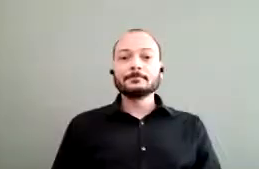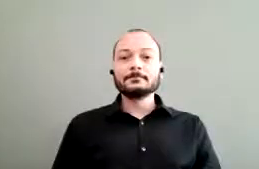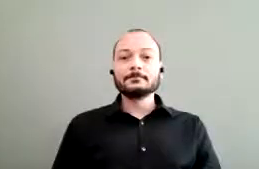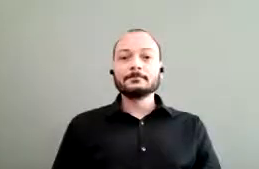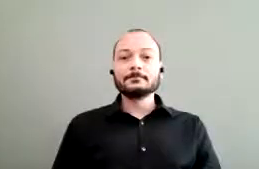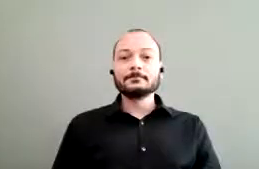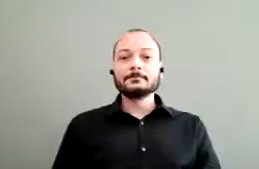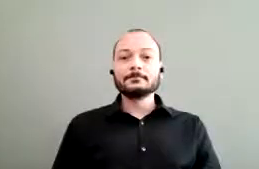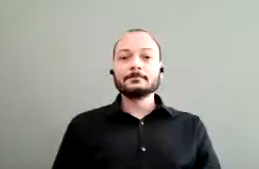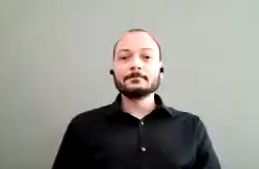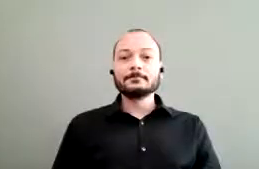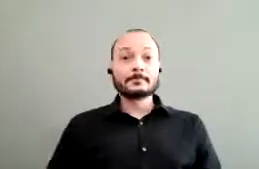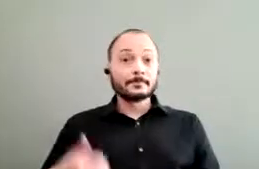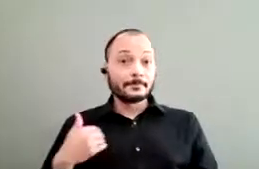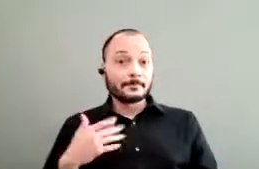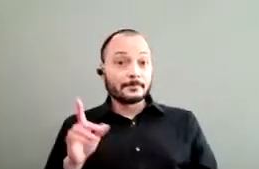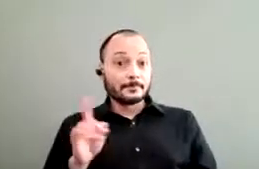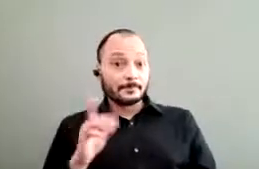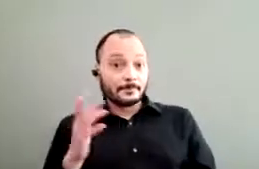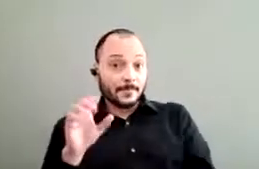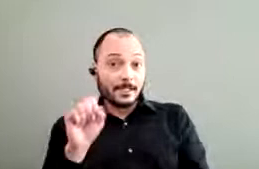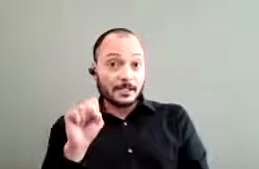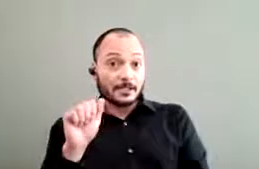Do we have Sabrina?